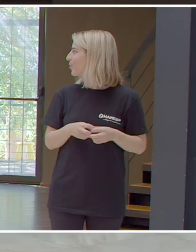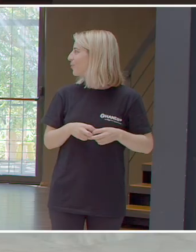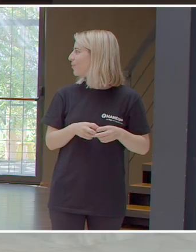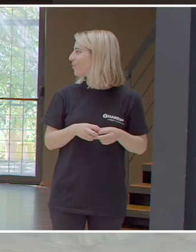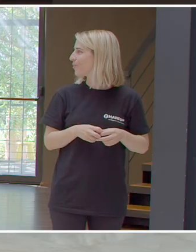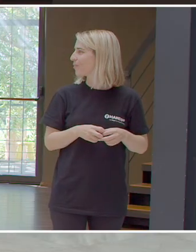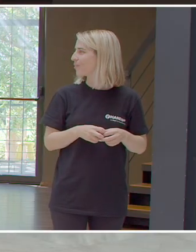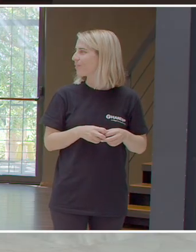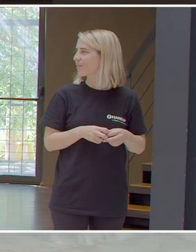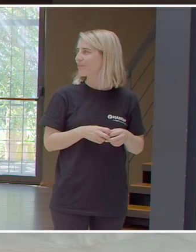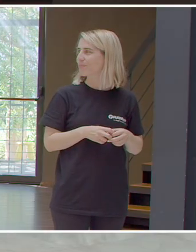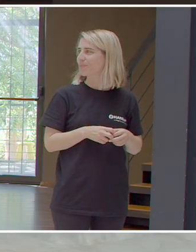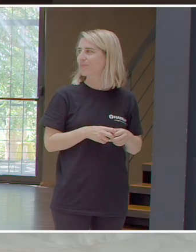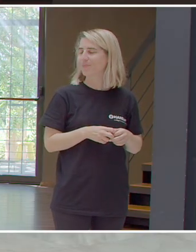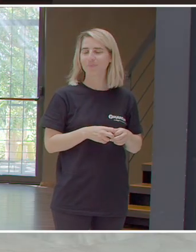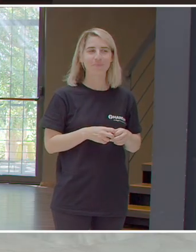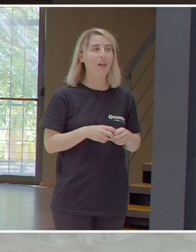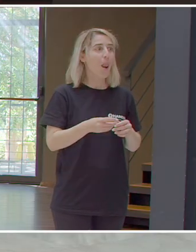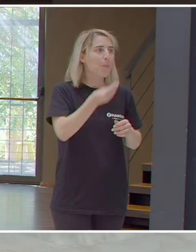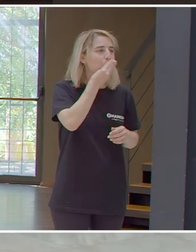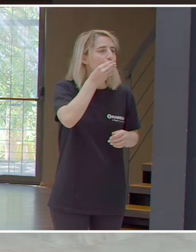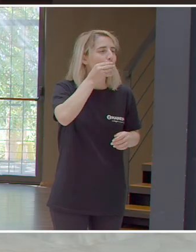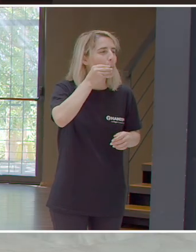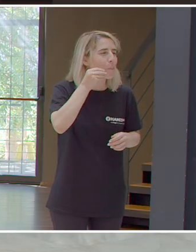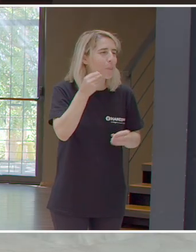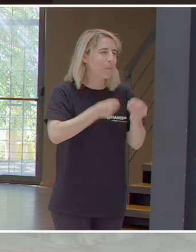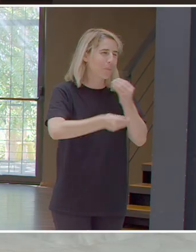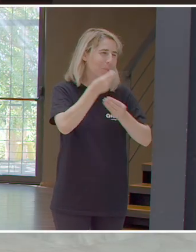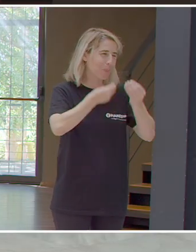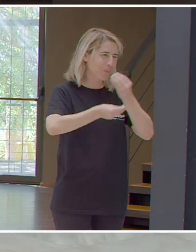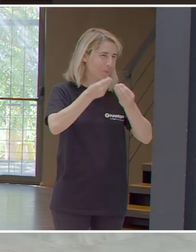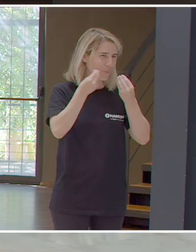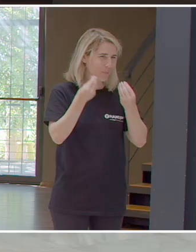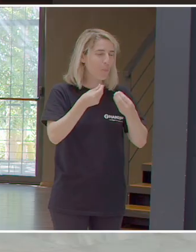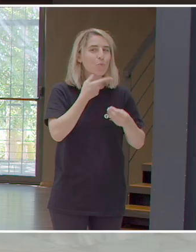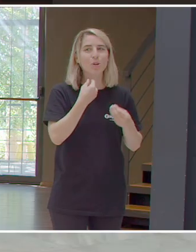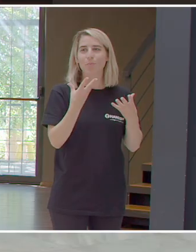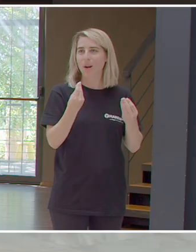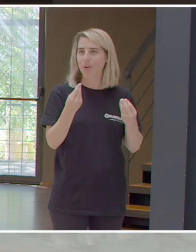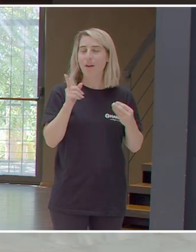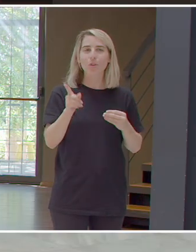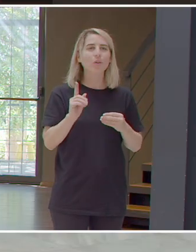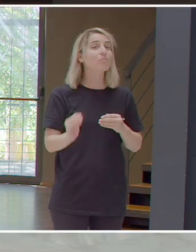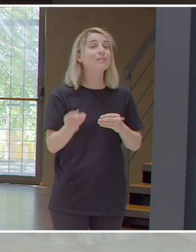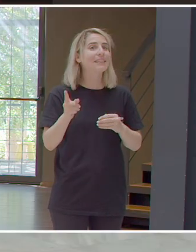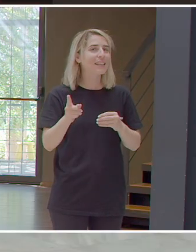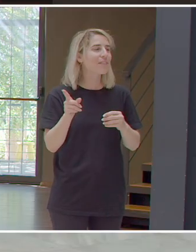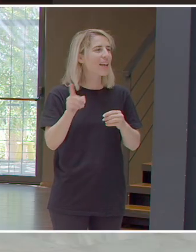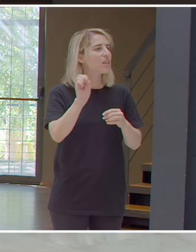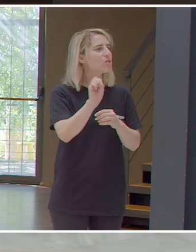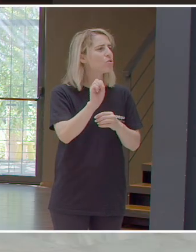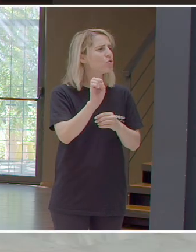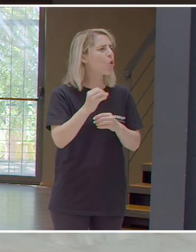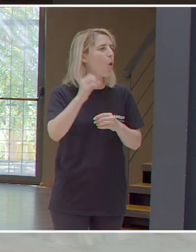a pathologist, but they taste nicer. So the thing that's happening with sulforaphanes,